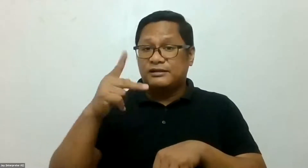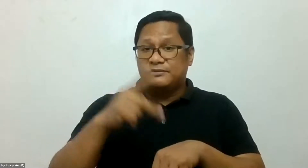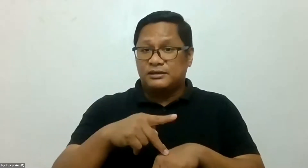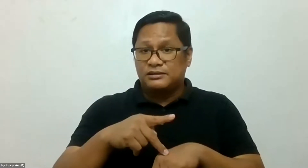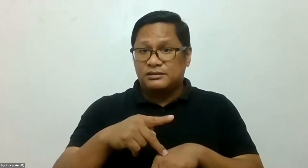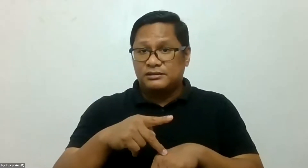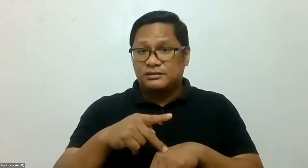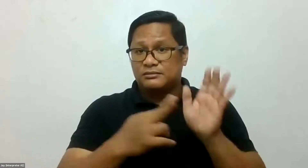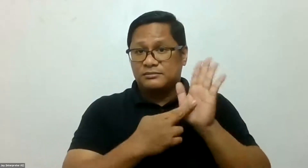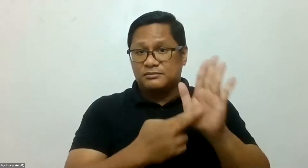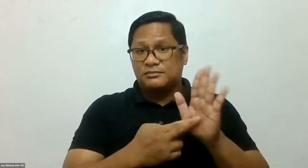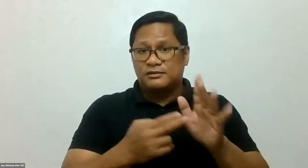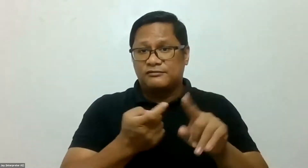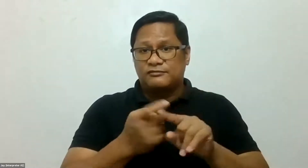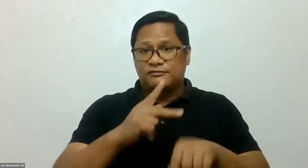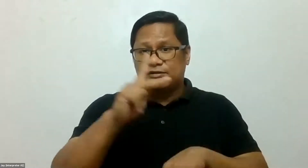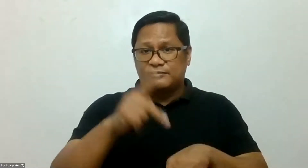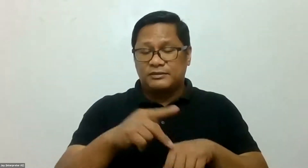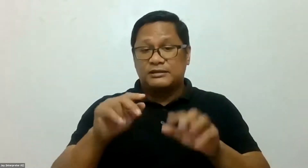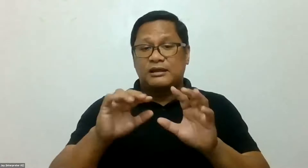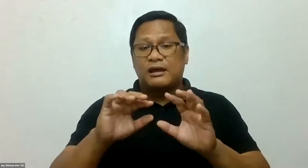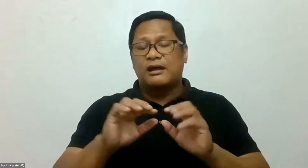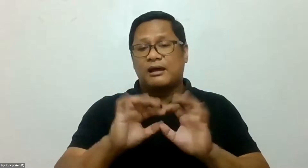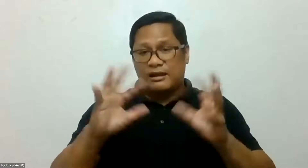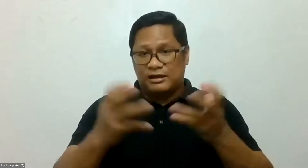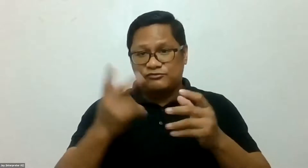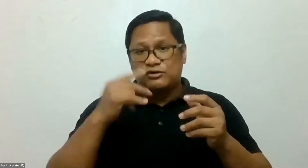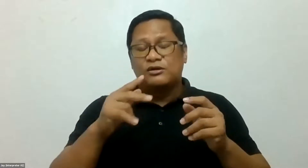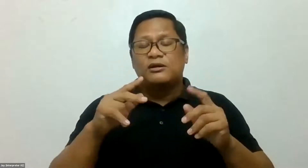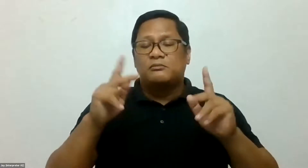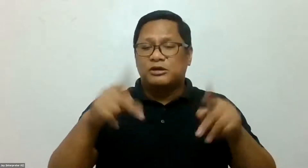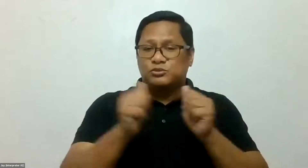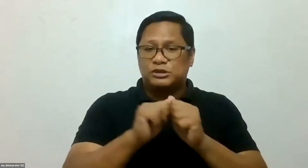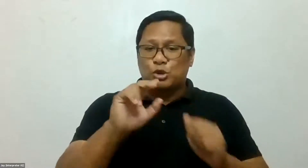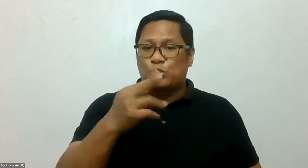our representative from the Philippine Alliance of Persons with Chronic Illnesses.